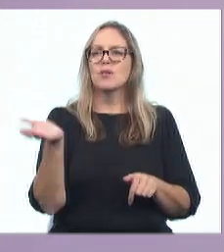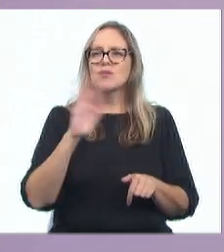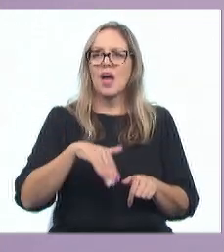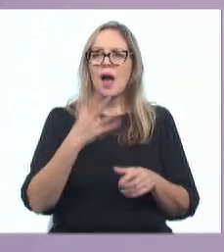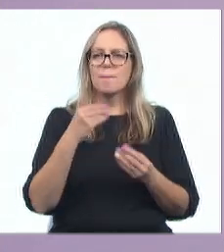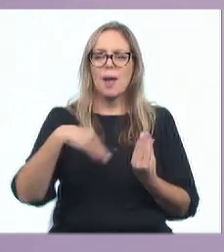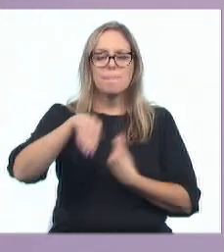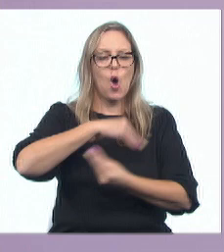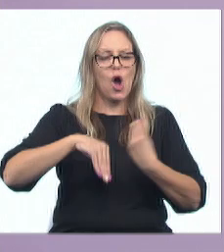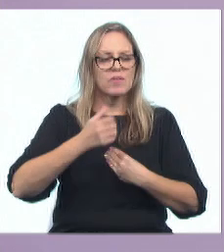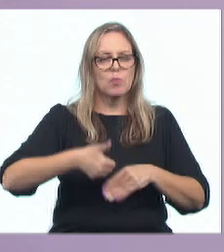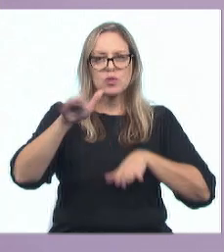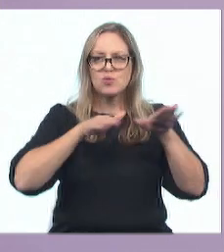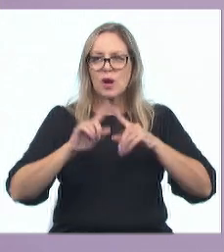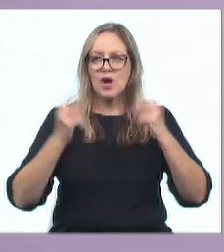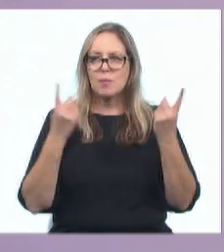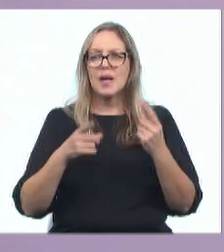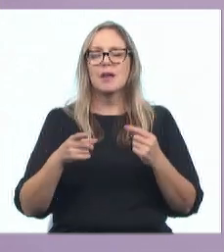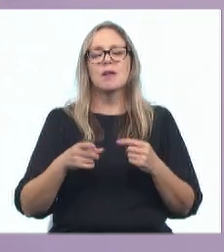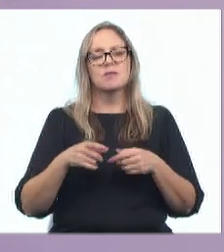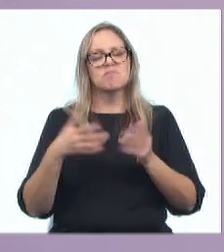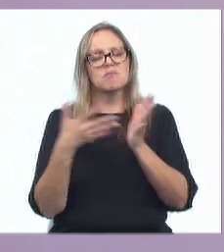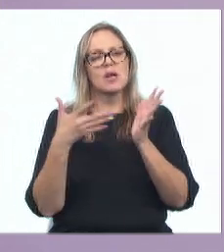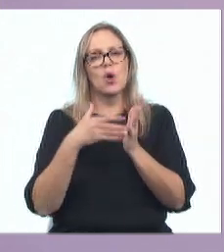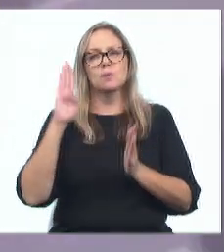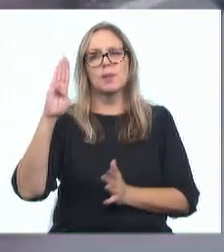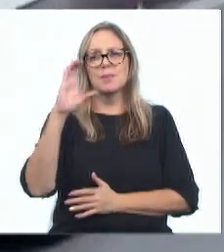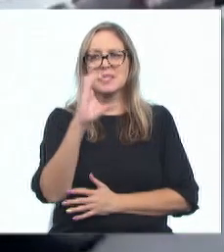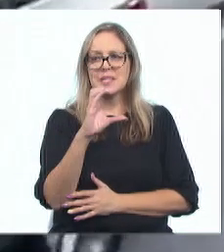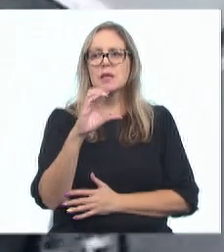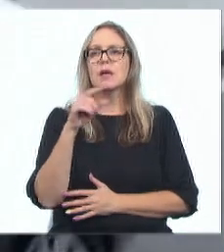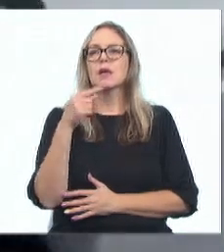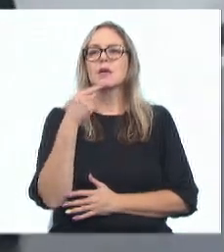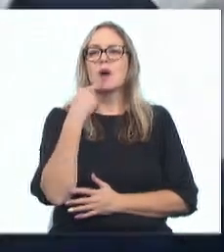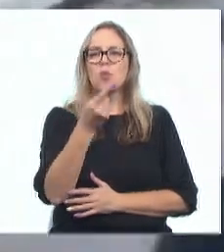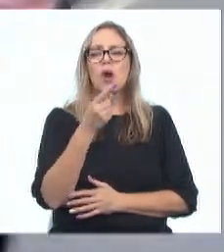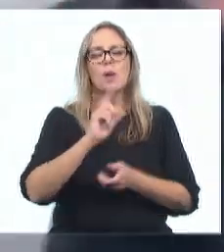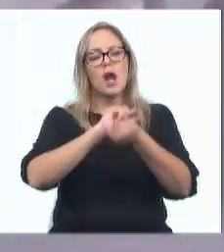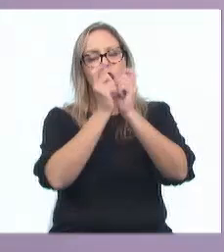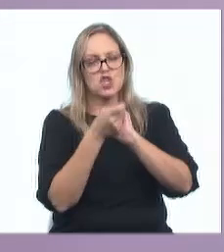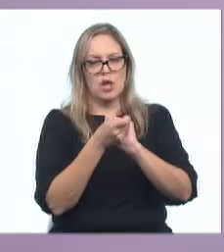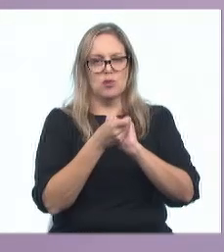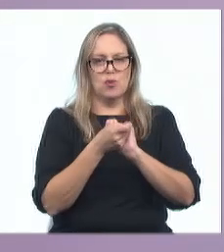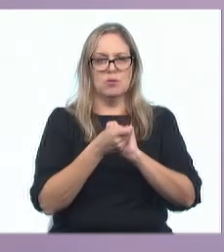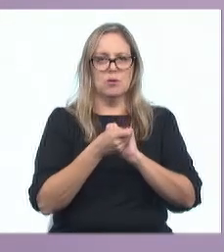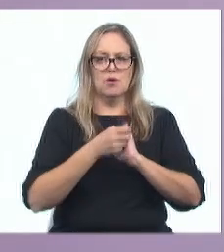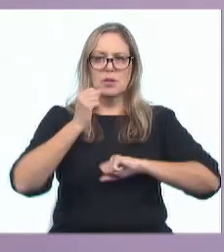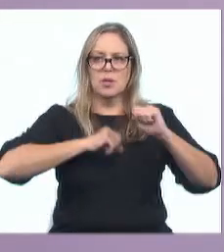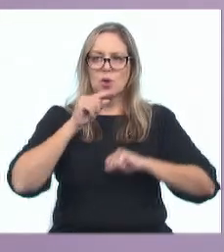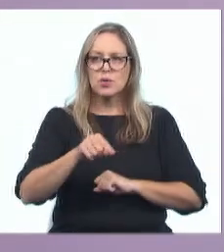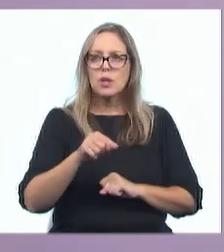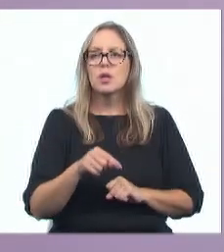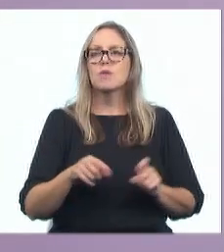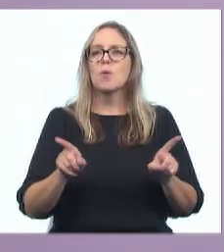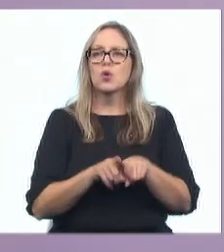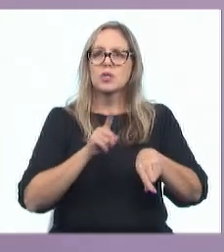involved with, of criticizing the BBC and calling on them to change their policy. At the same time, I acknowledge my contribution overall is small,